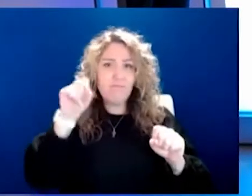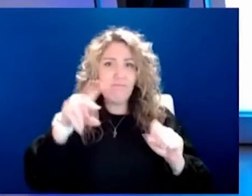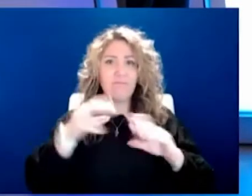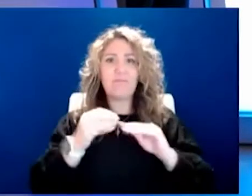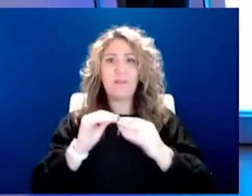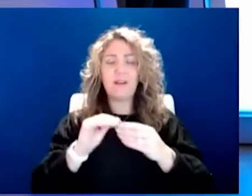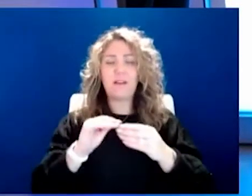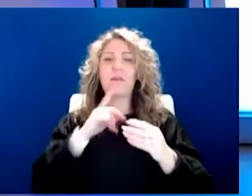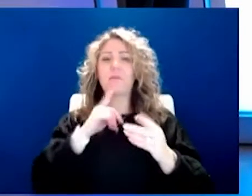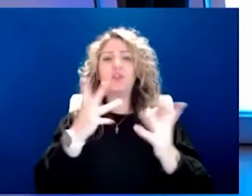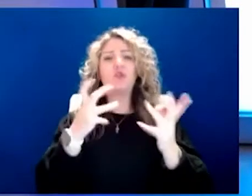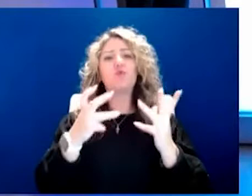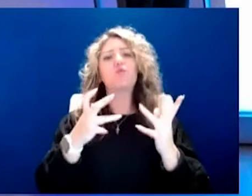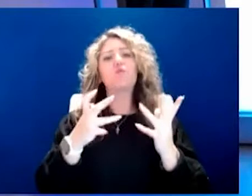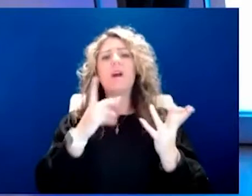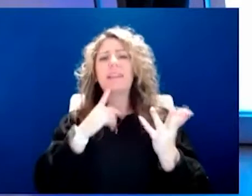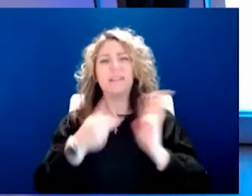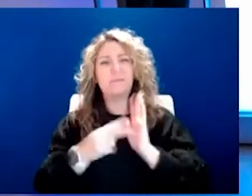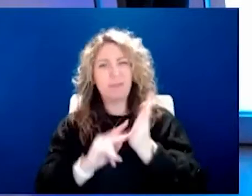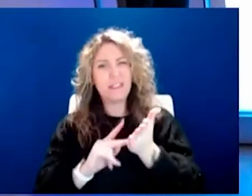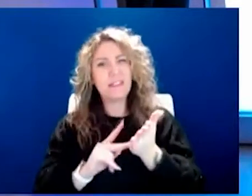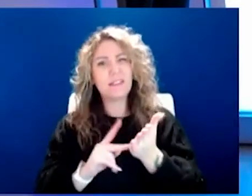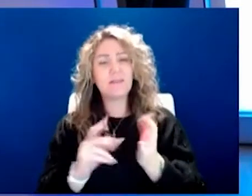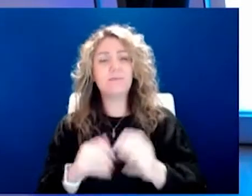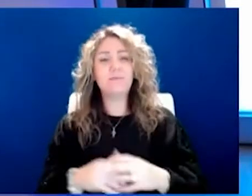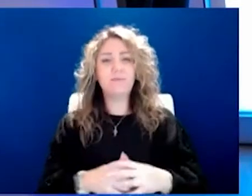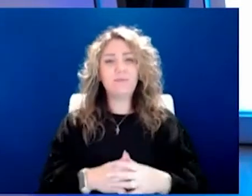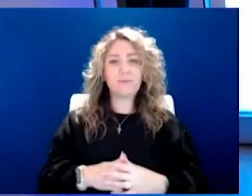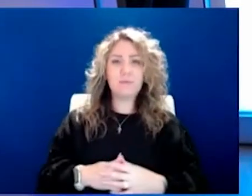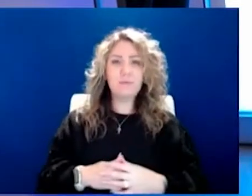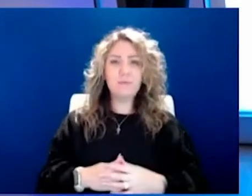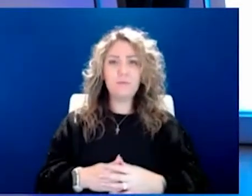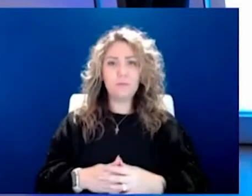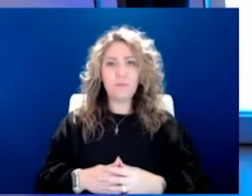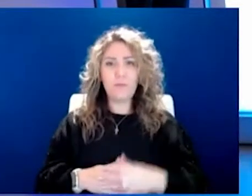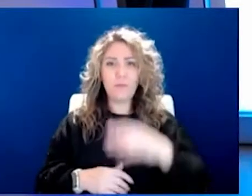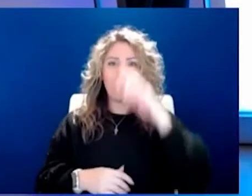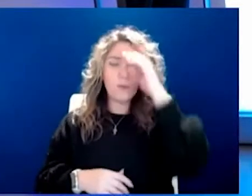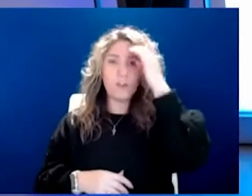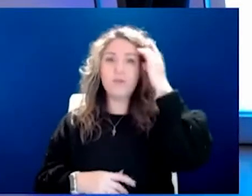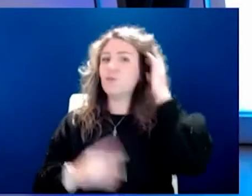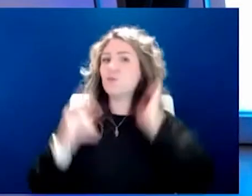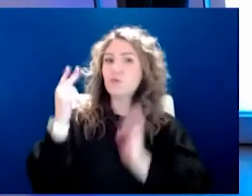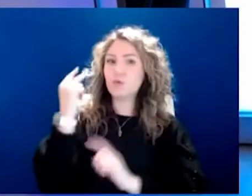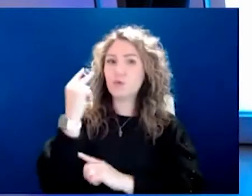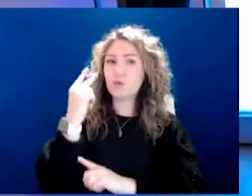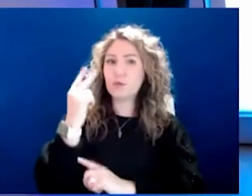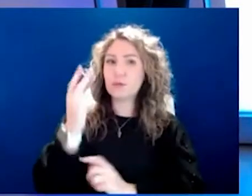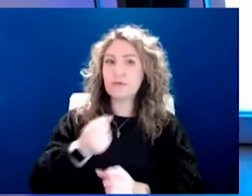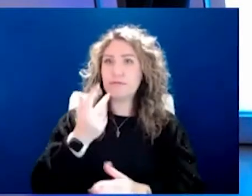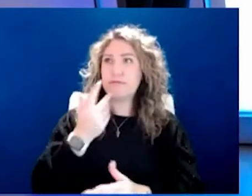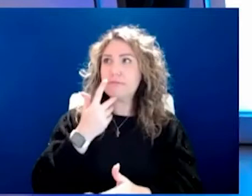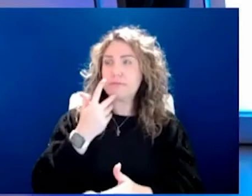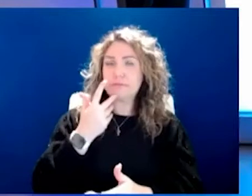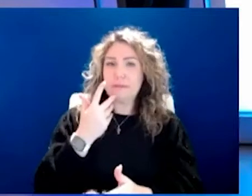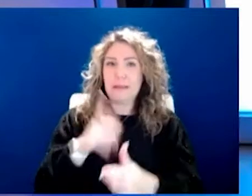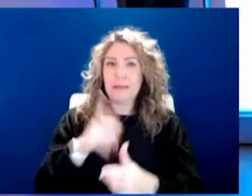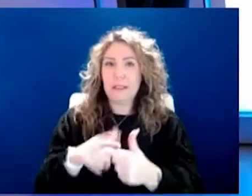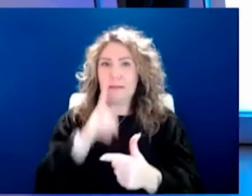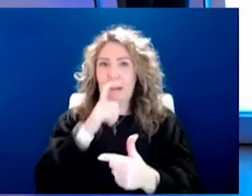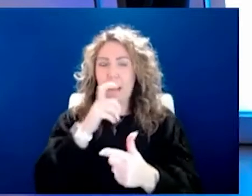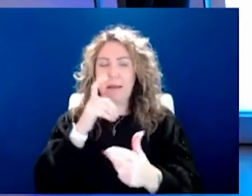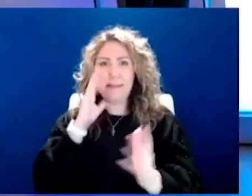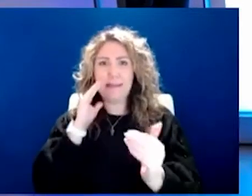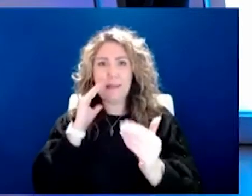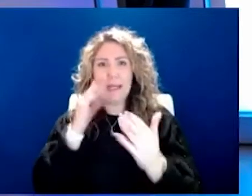and context and what that means. Right. And you said, 2 years ago, you didn't expect to be doing this 2 years later. And so explain to people how